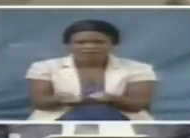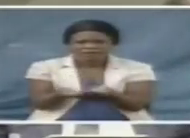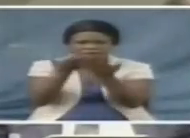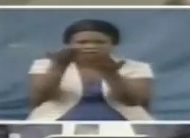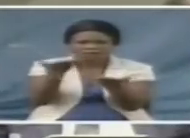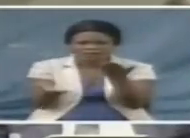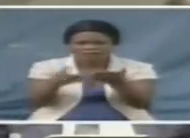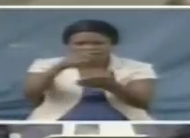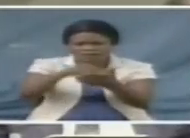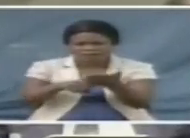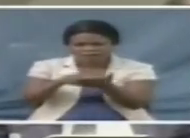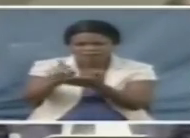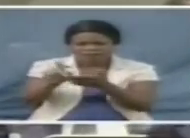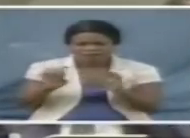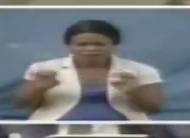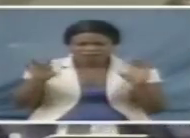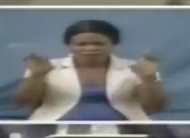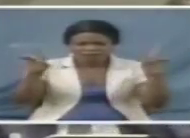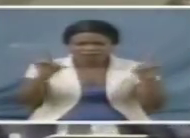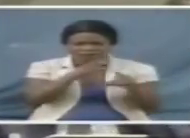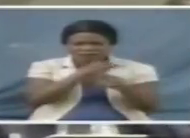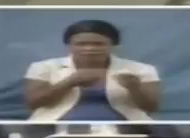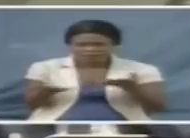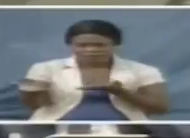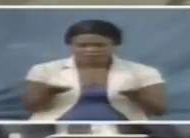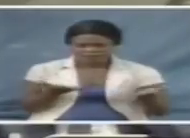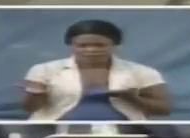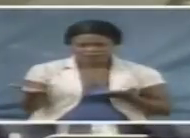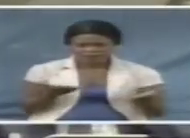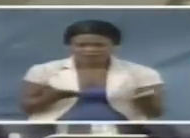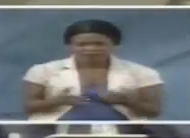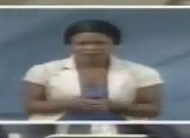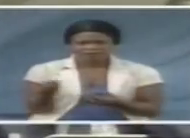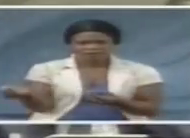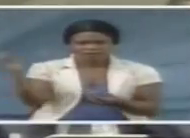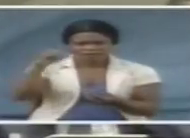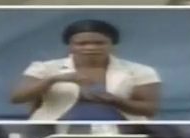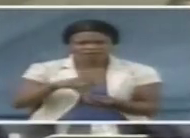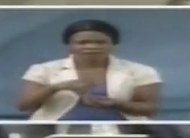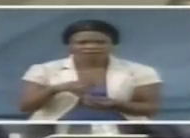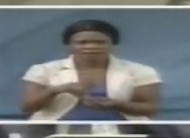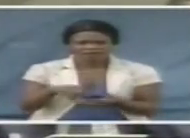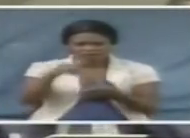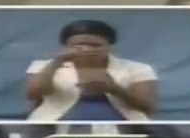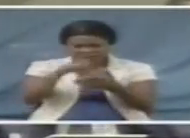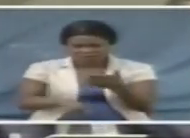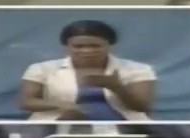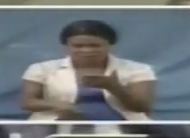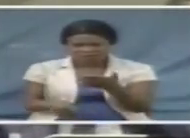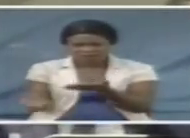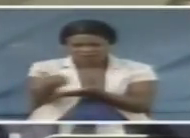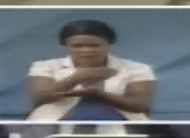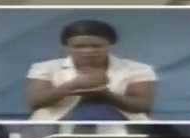with upscaling in taxpayer education and services. In